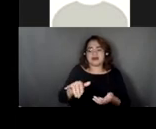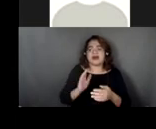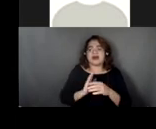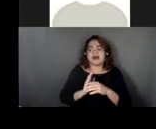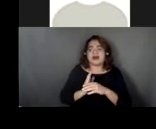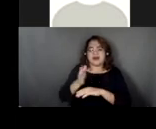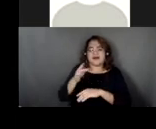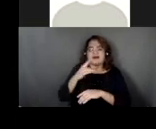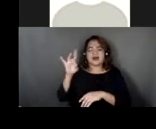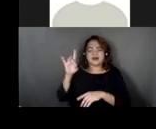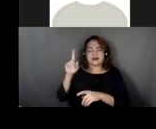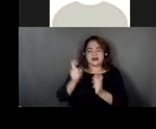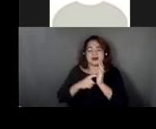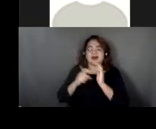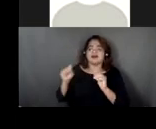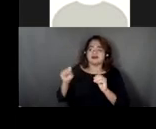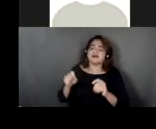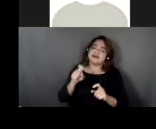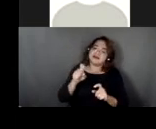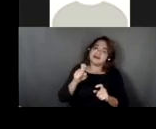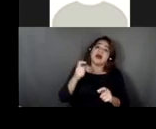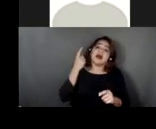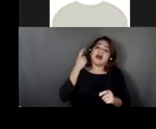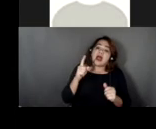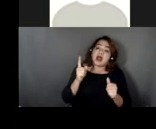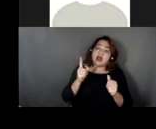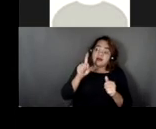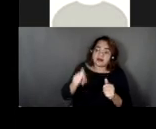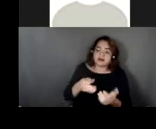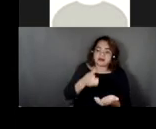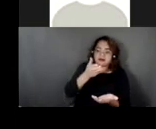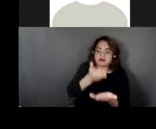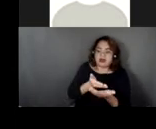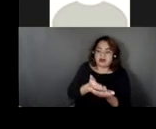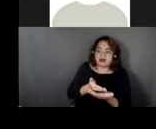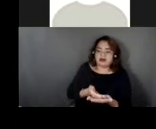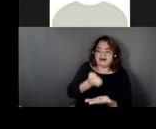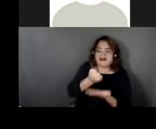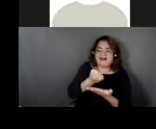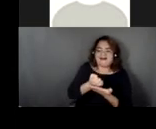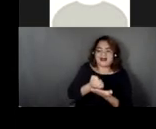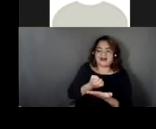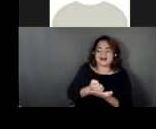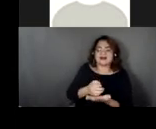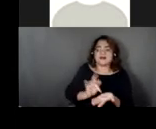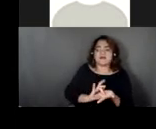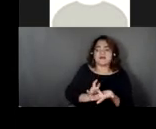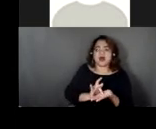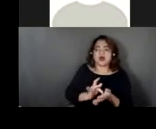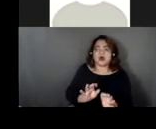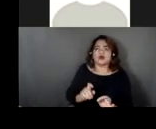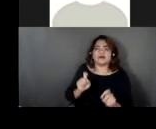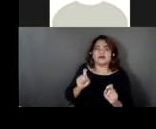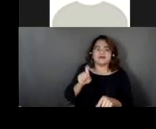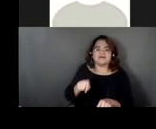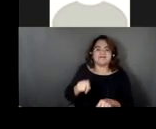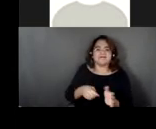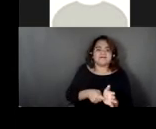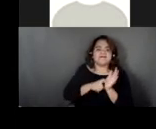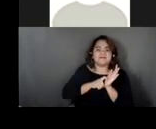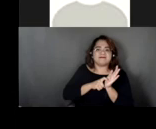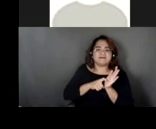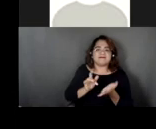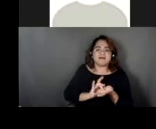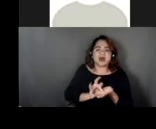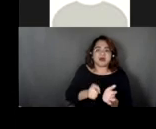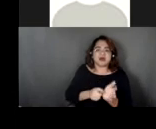by providing evidence of medical necessity in order to move forward with that. And, I will